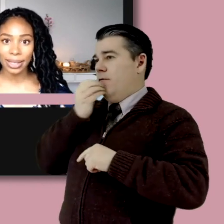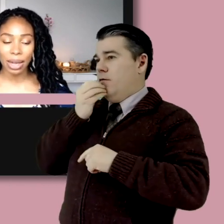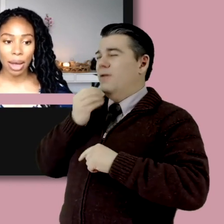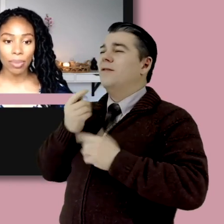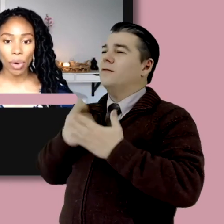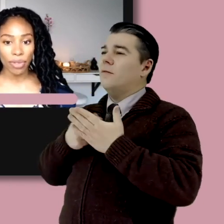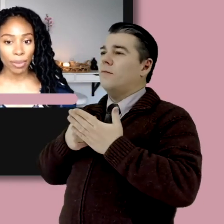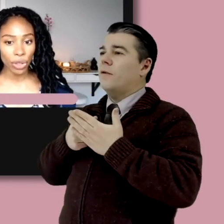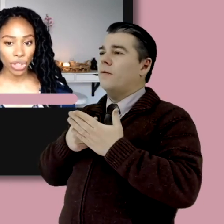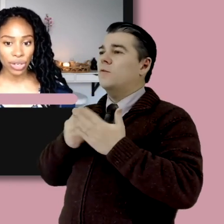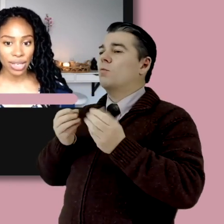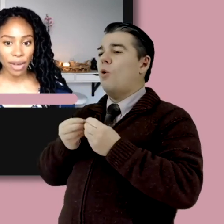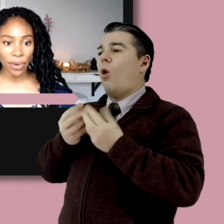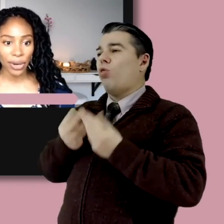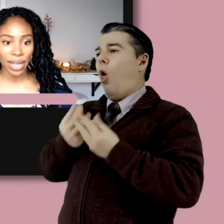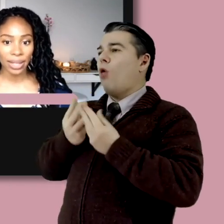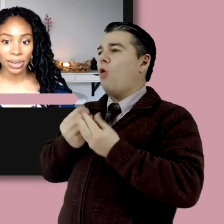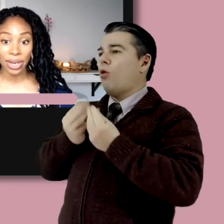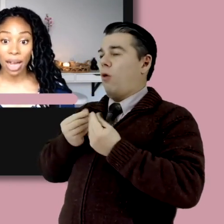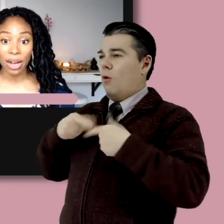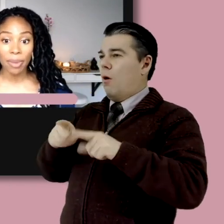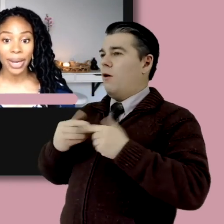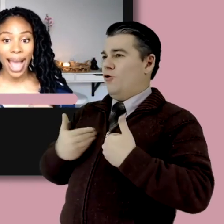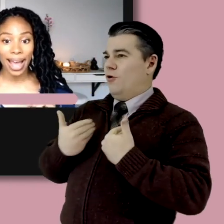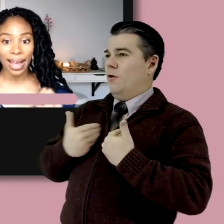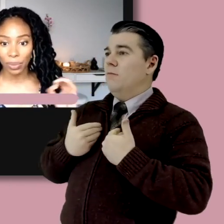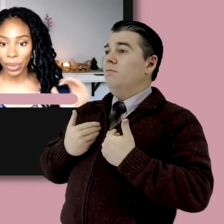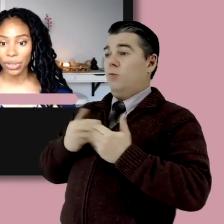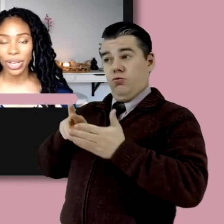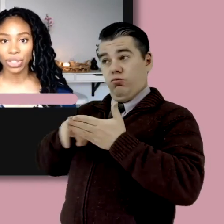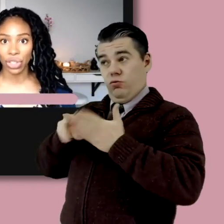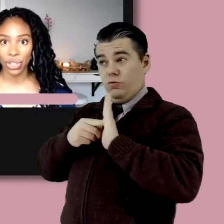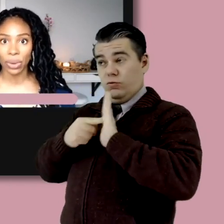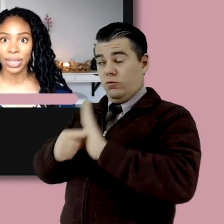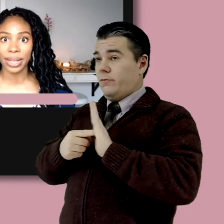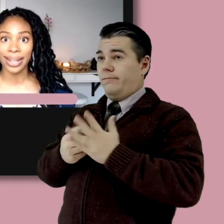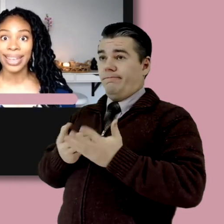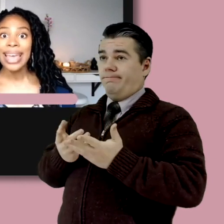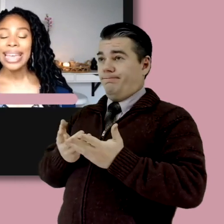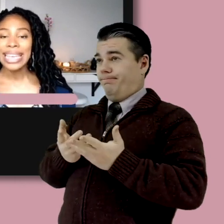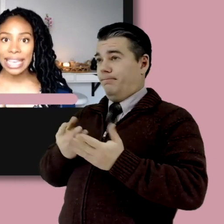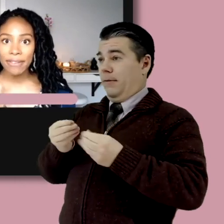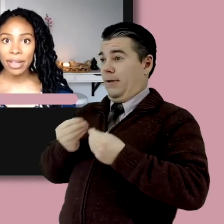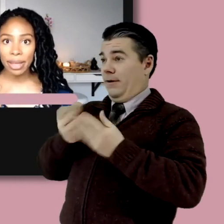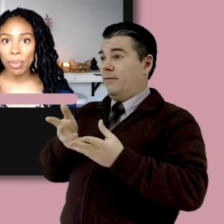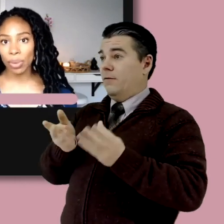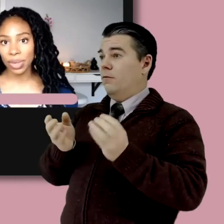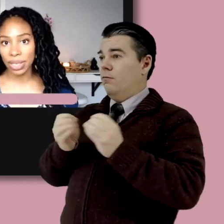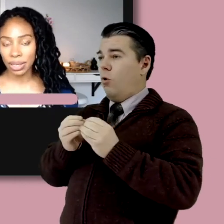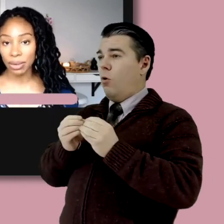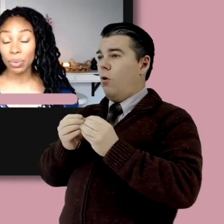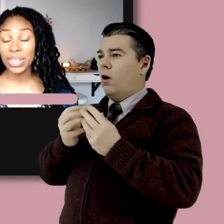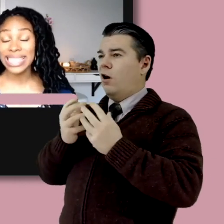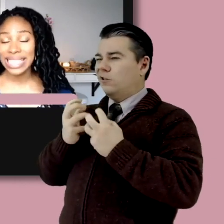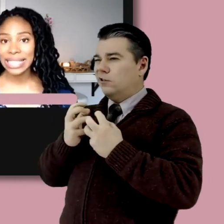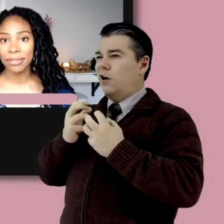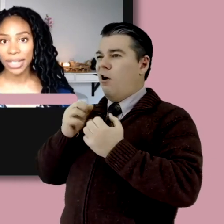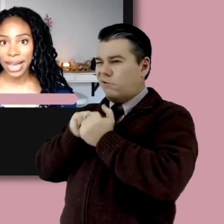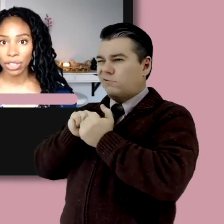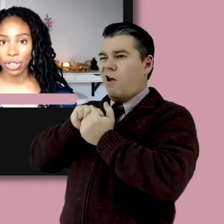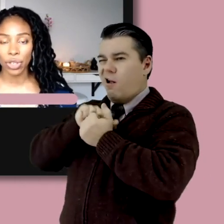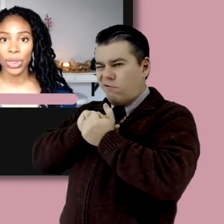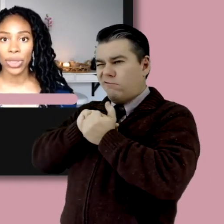get stuck on more of the mushier stuff when our kids are younger, but research actually shows that like giving them more